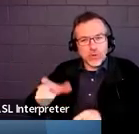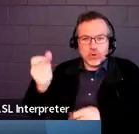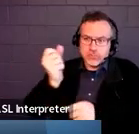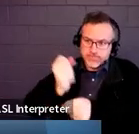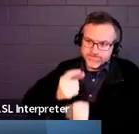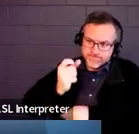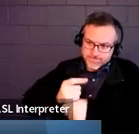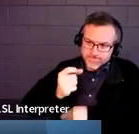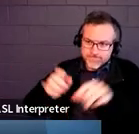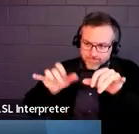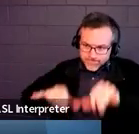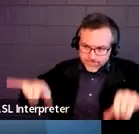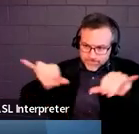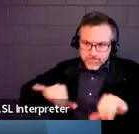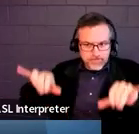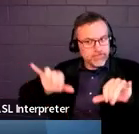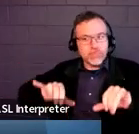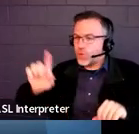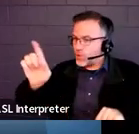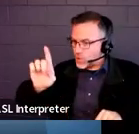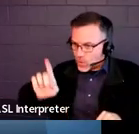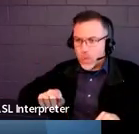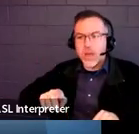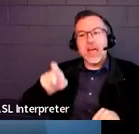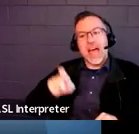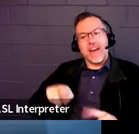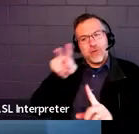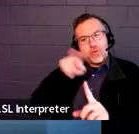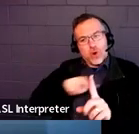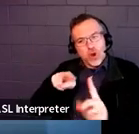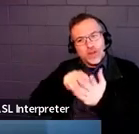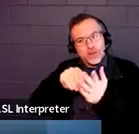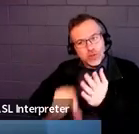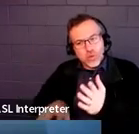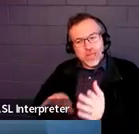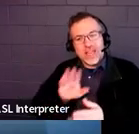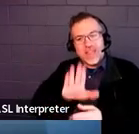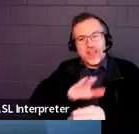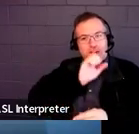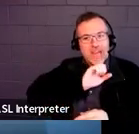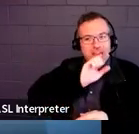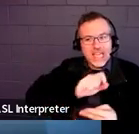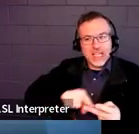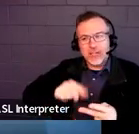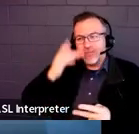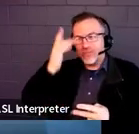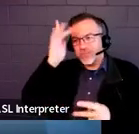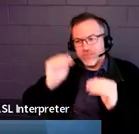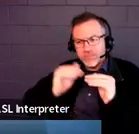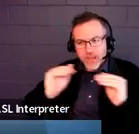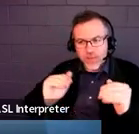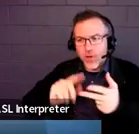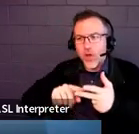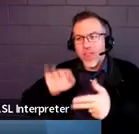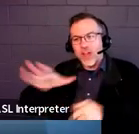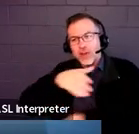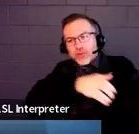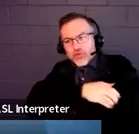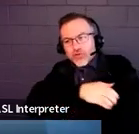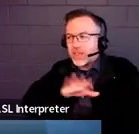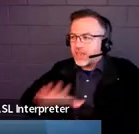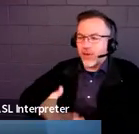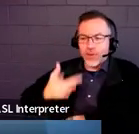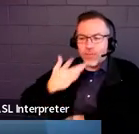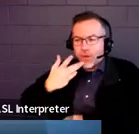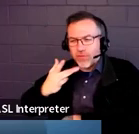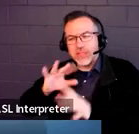student, where they are at, the age that they are at, and their strengths and preferences. And we are going to build